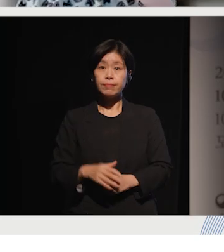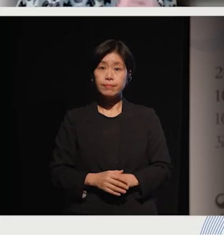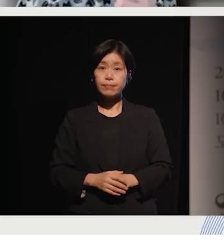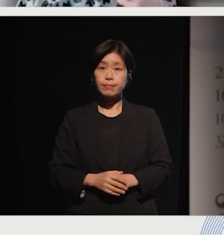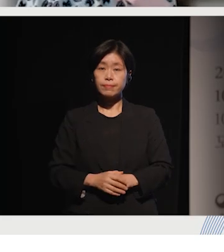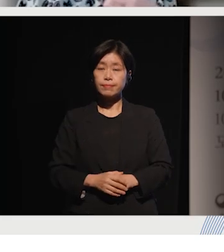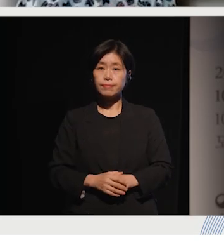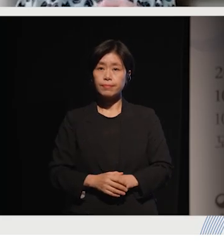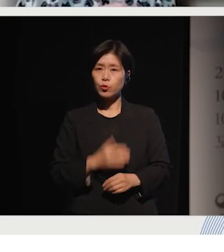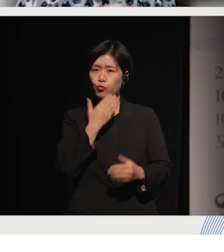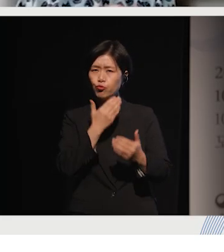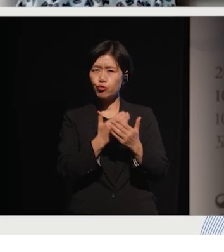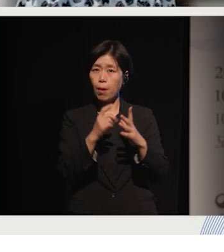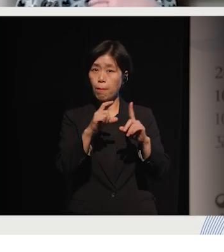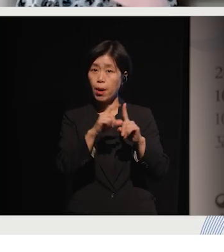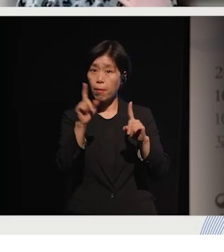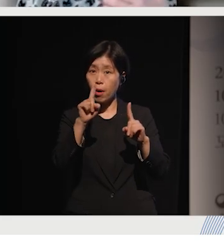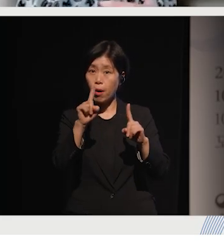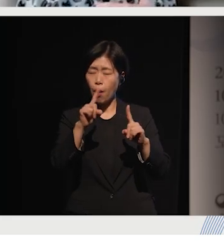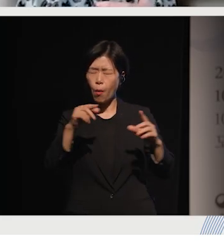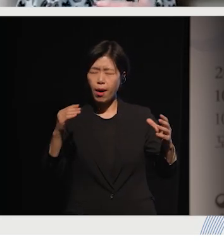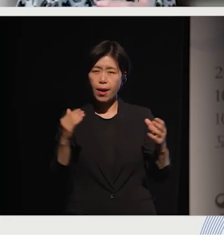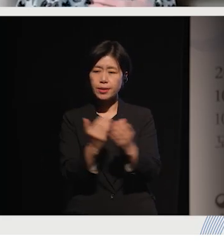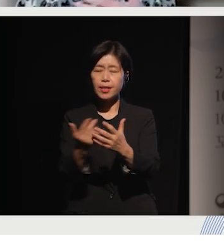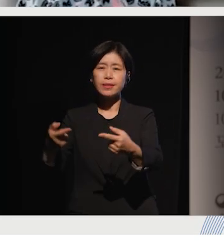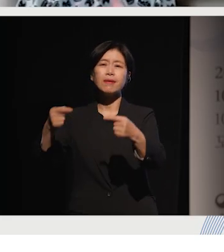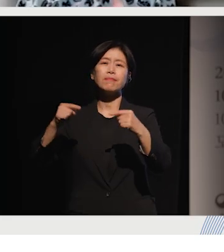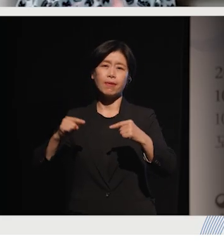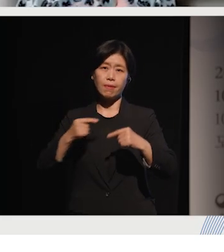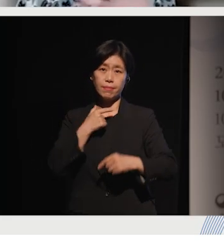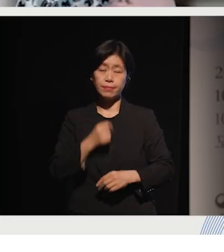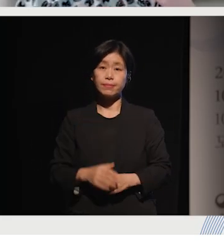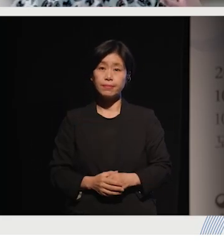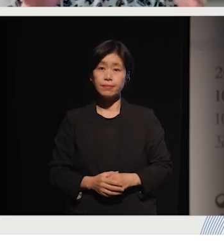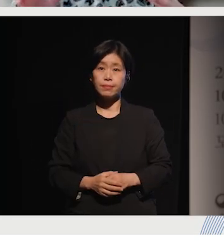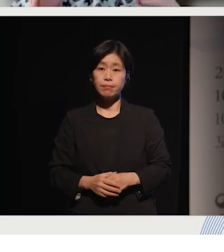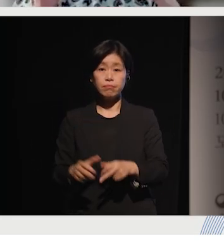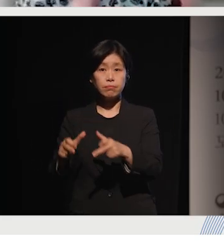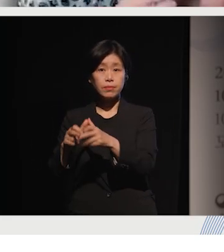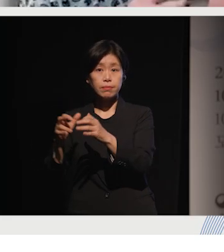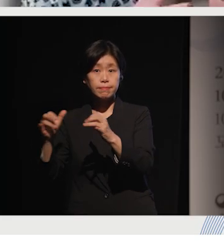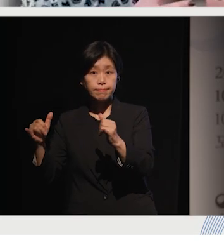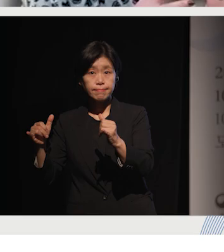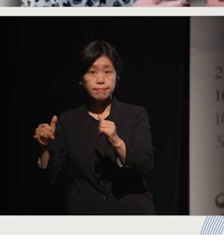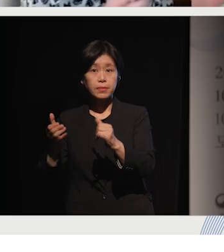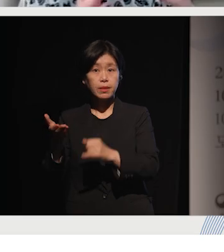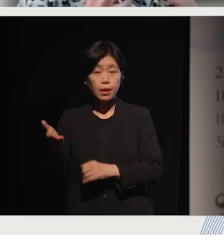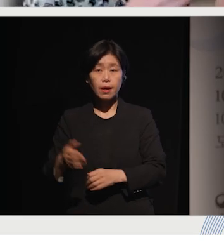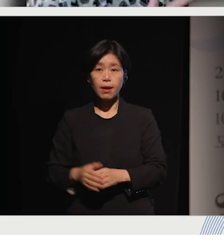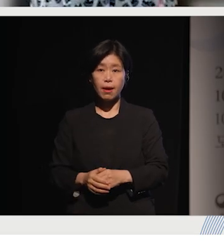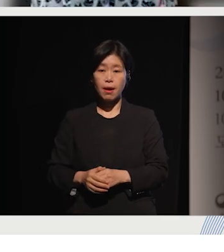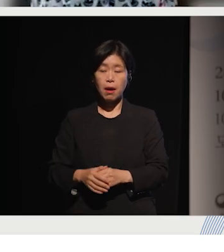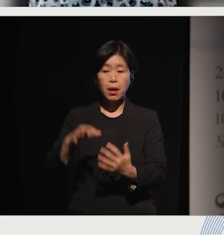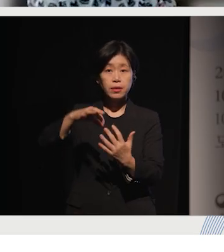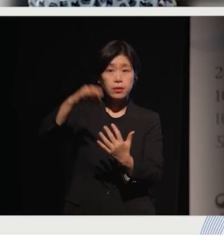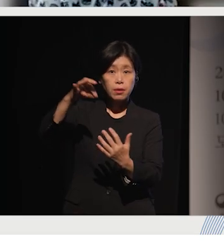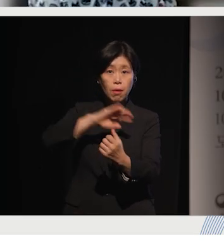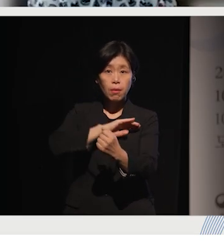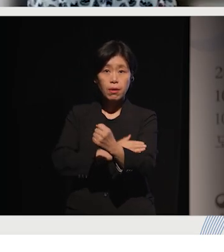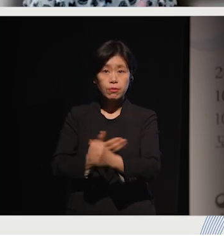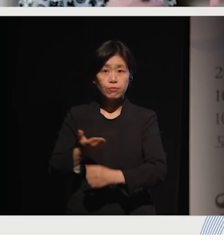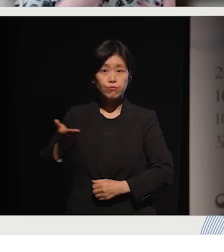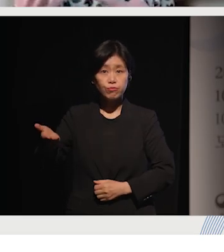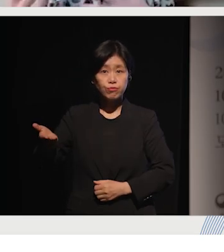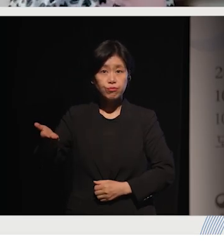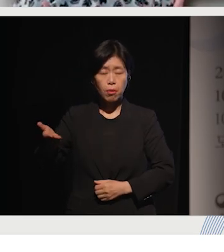are full participation. Oftentimes, people with disabilities are given a choice or an alternative